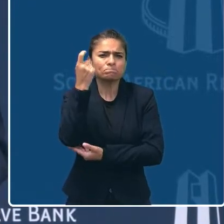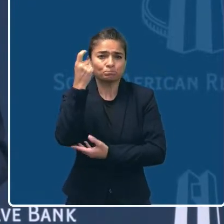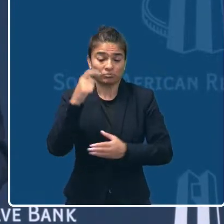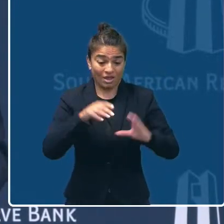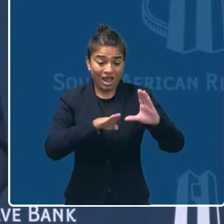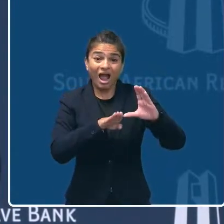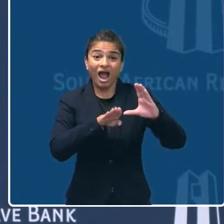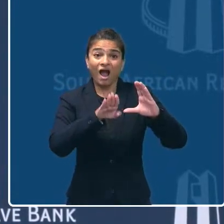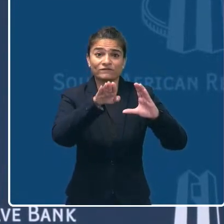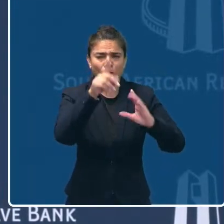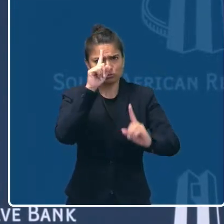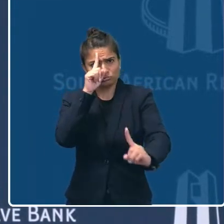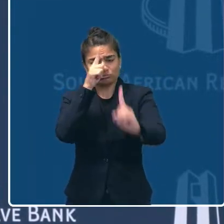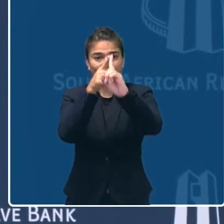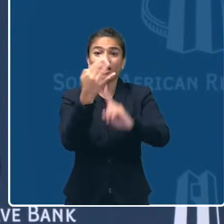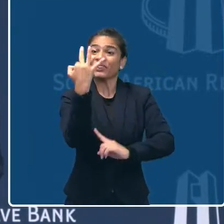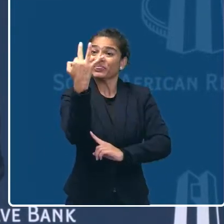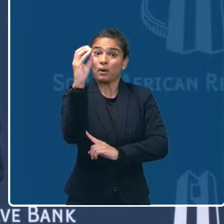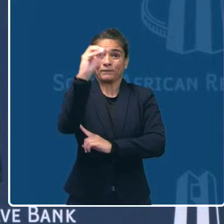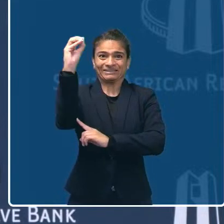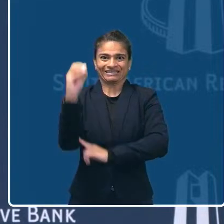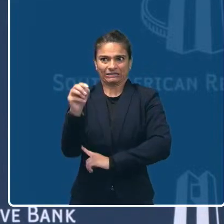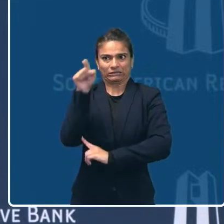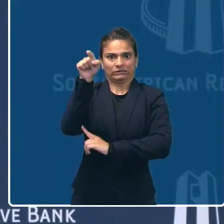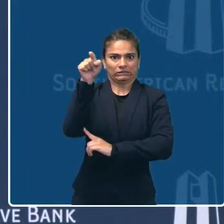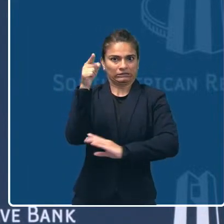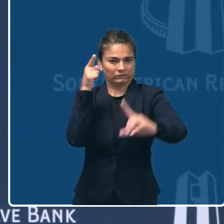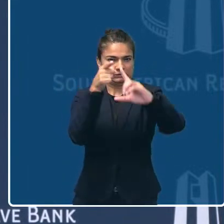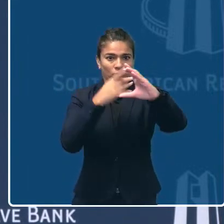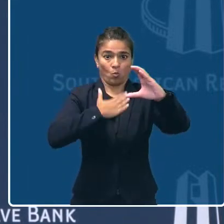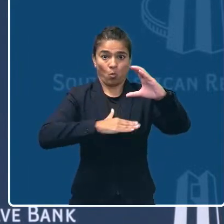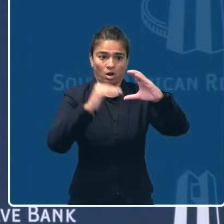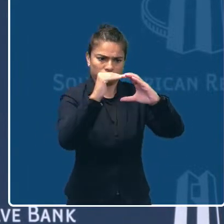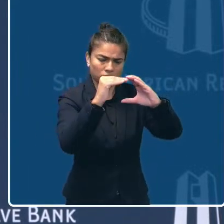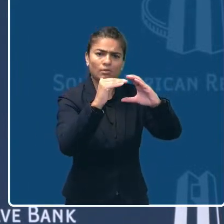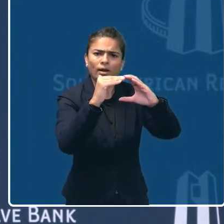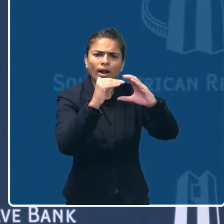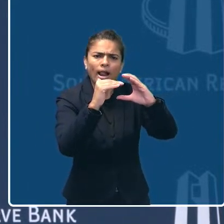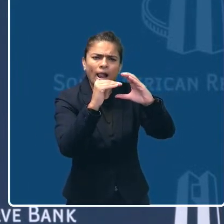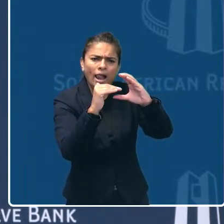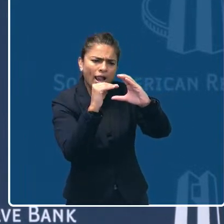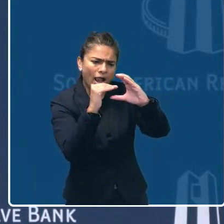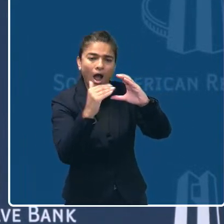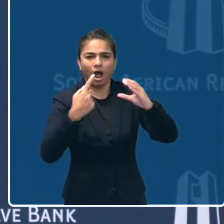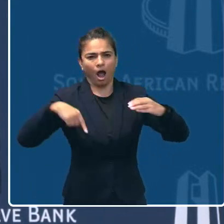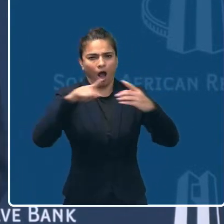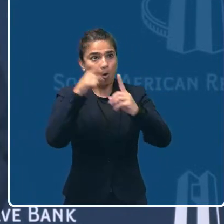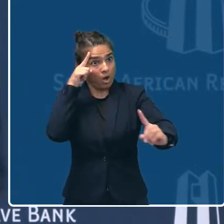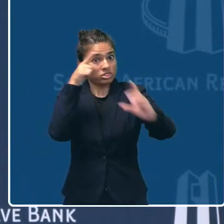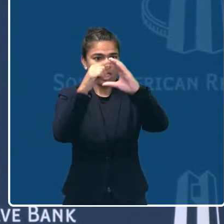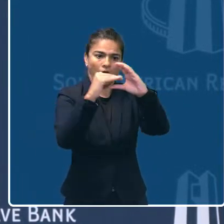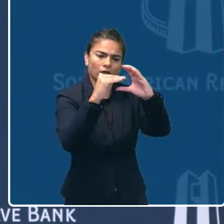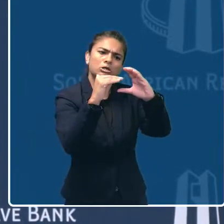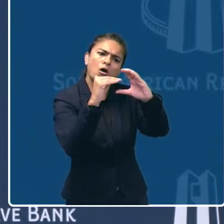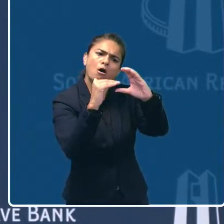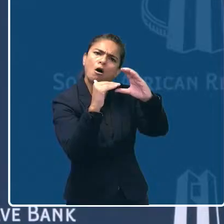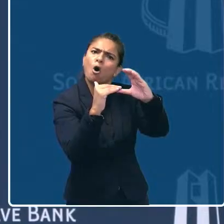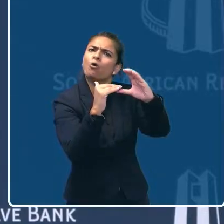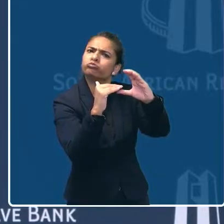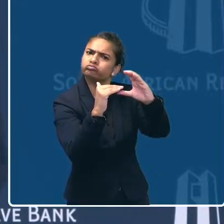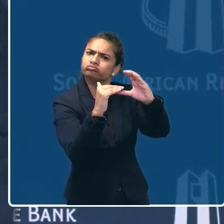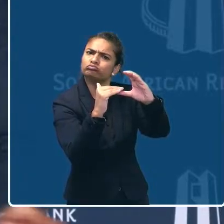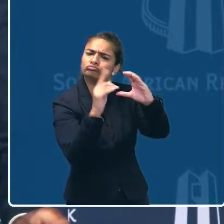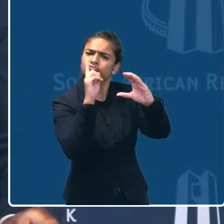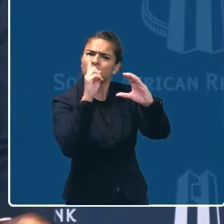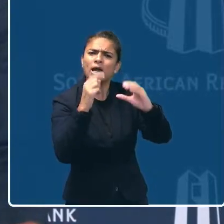scenario with a 3% inflation objective, which corresponds to the low end of our target range.